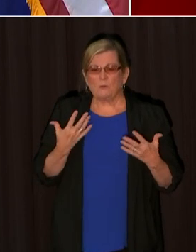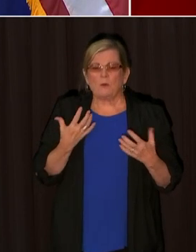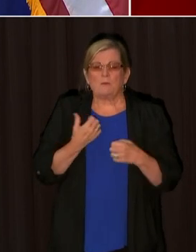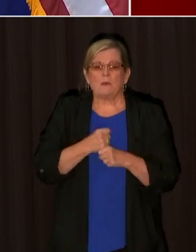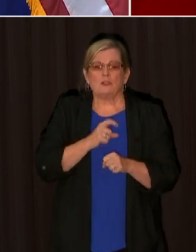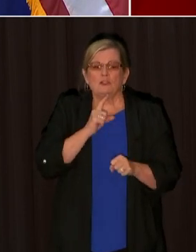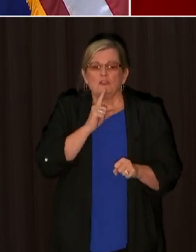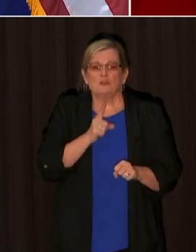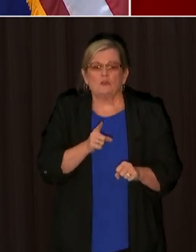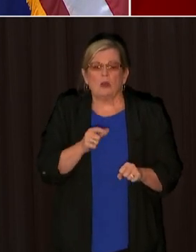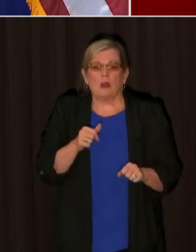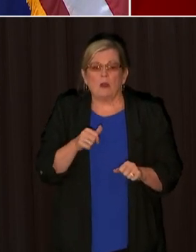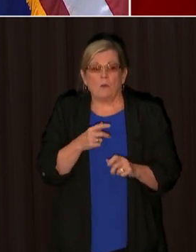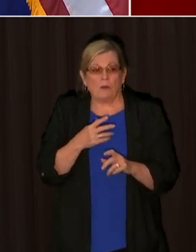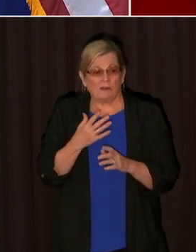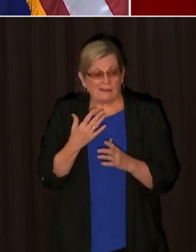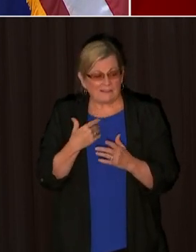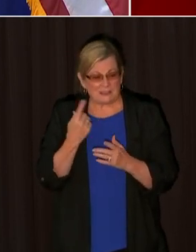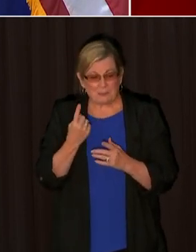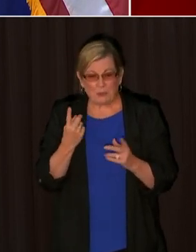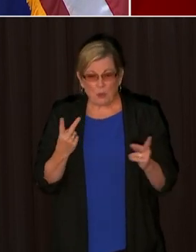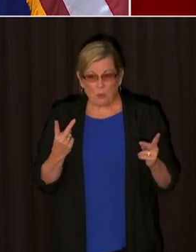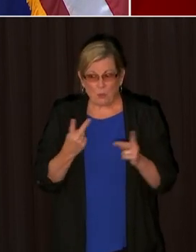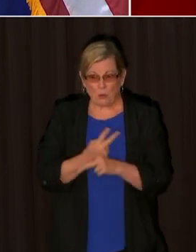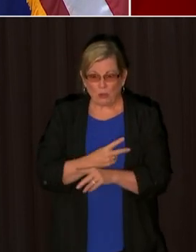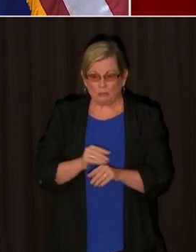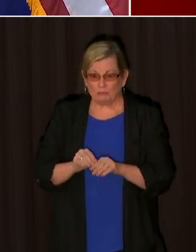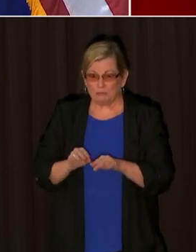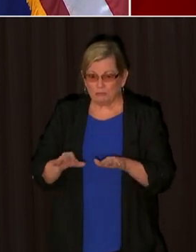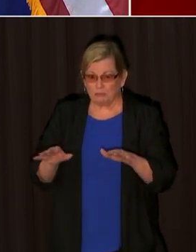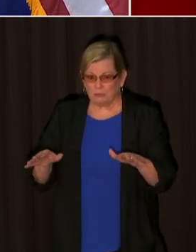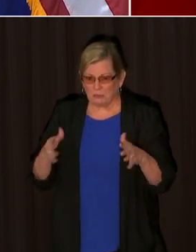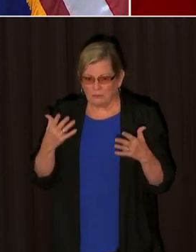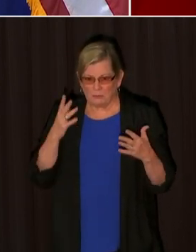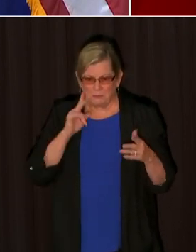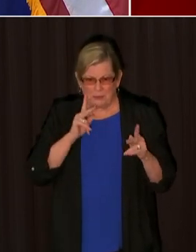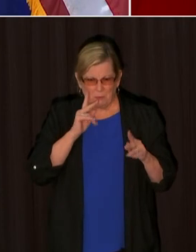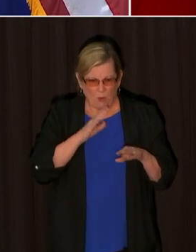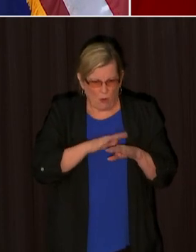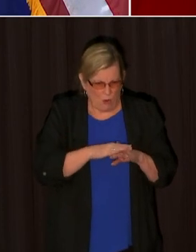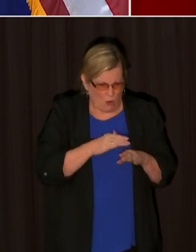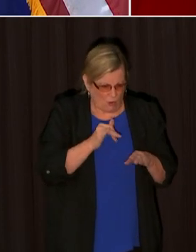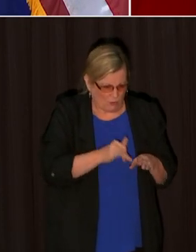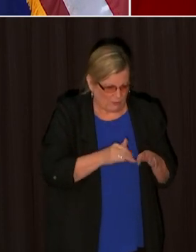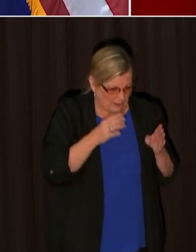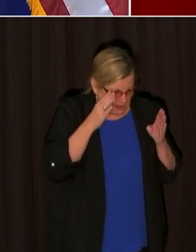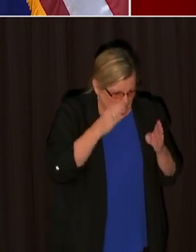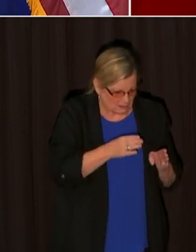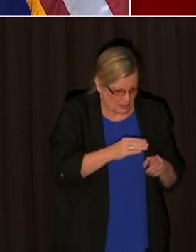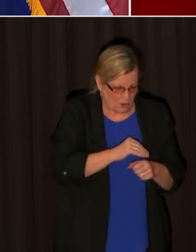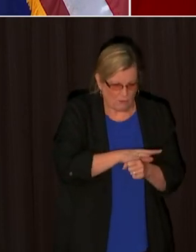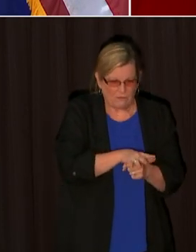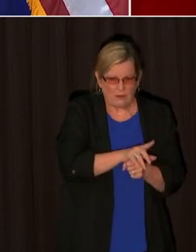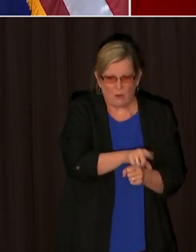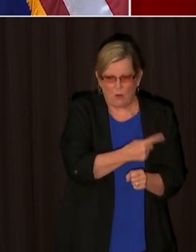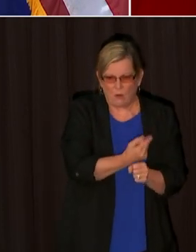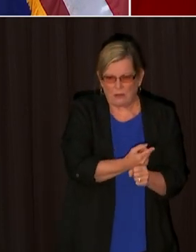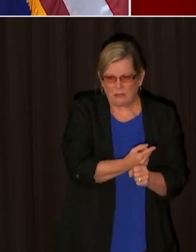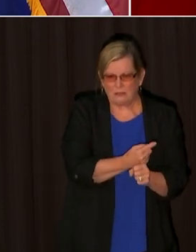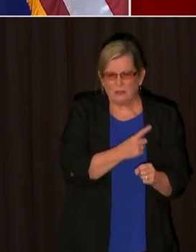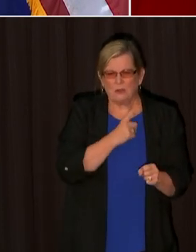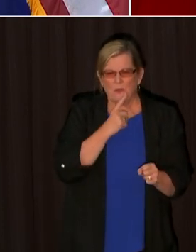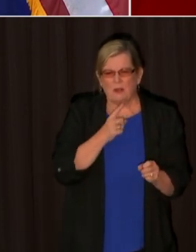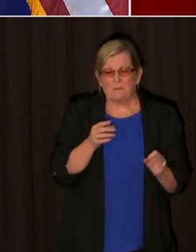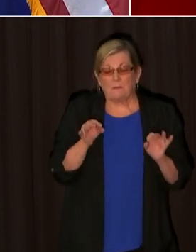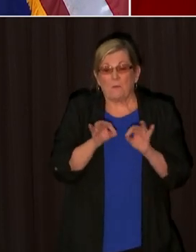result of managing a pandemic, and being sure to continue to allocate healthcare, medical and clinical